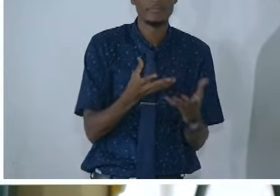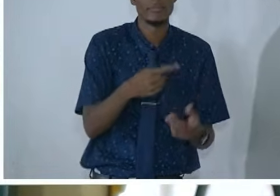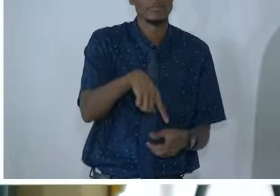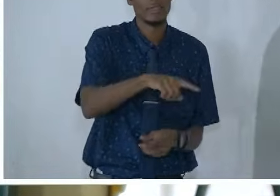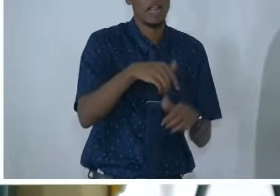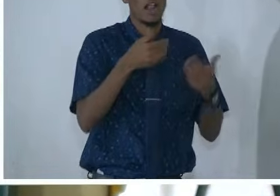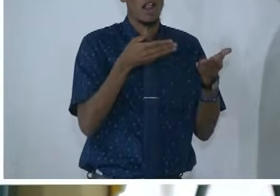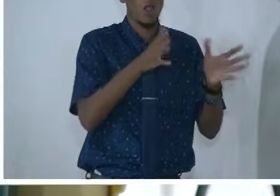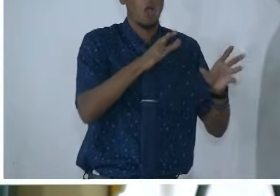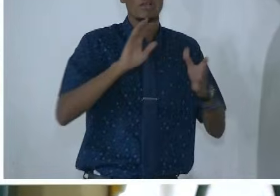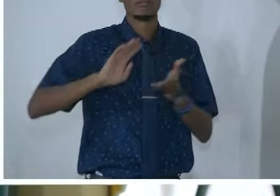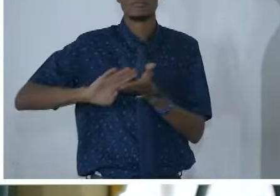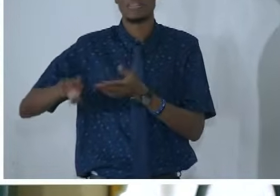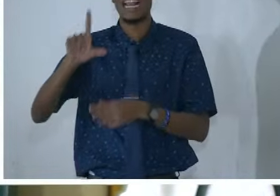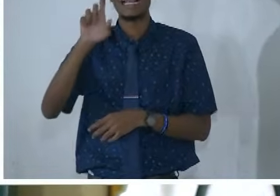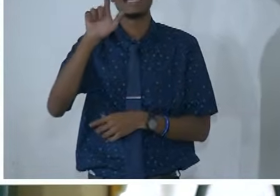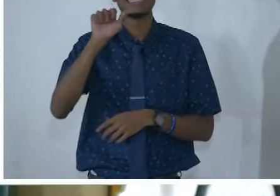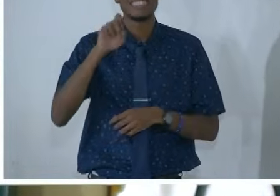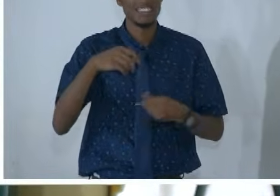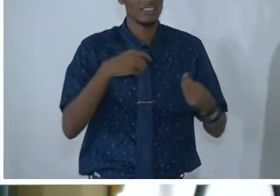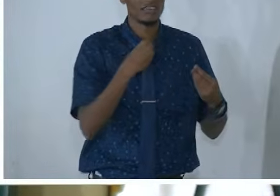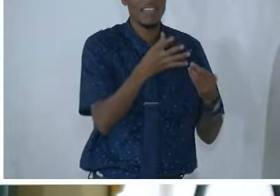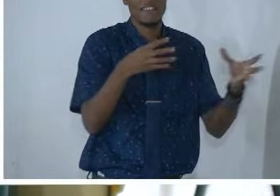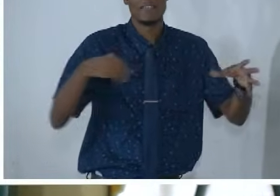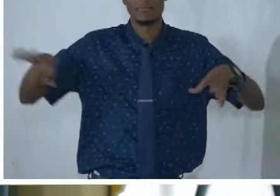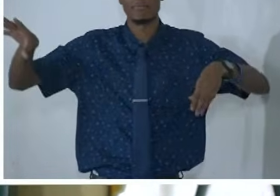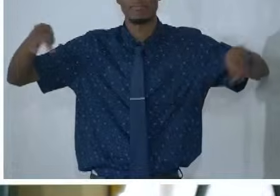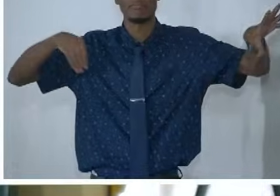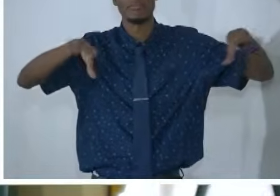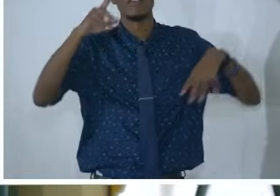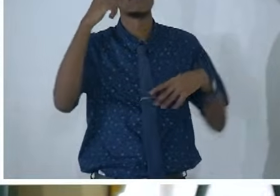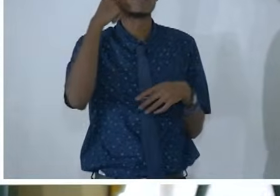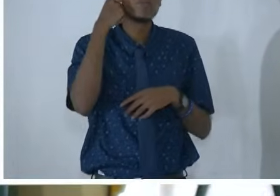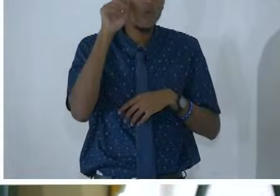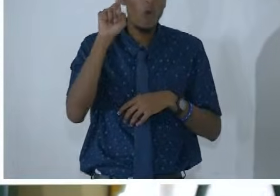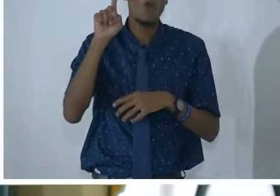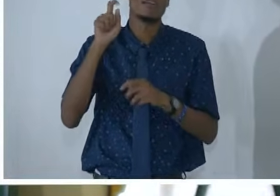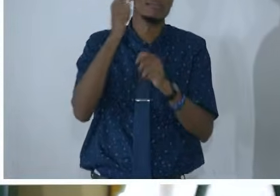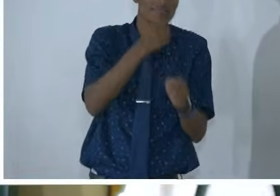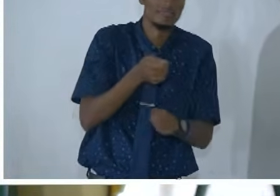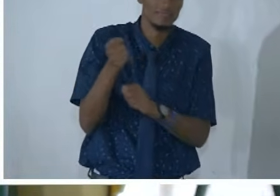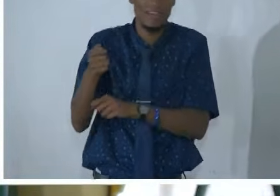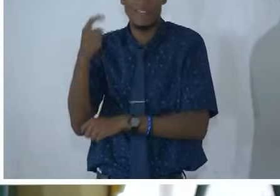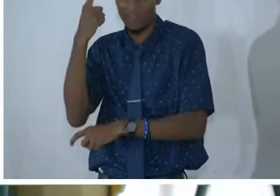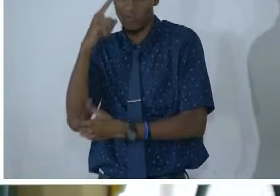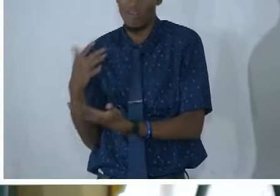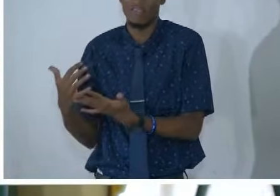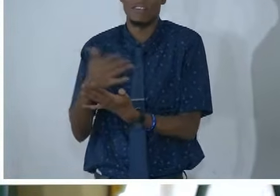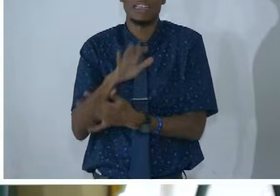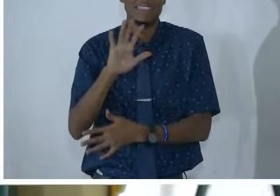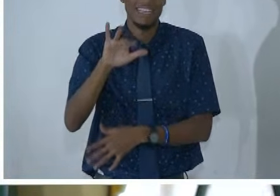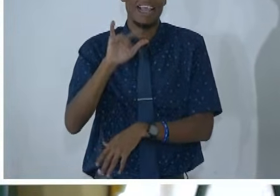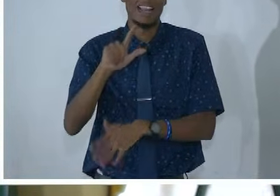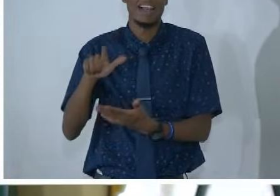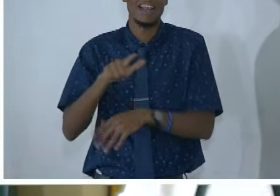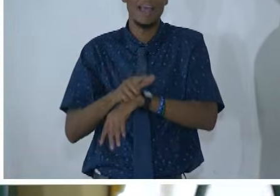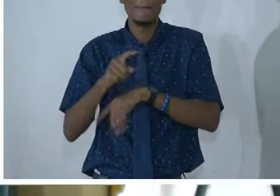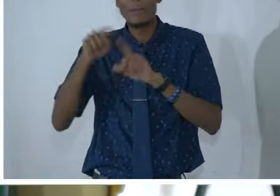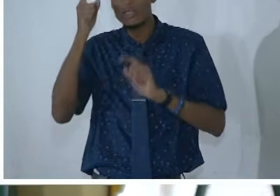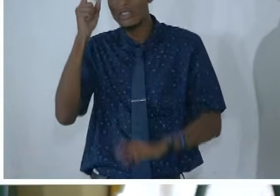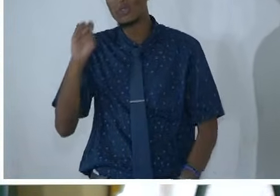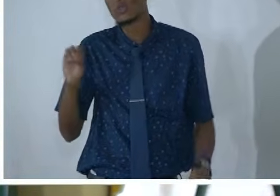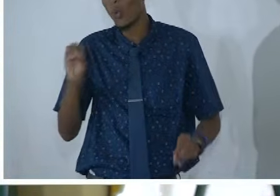through a process if they are to take those lands. But as it is now, there's no new allocation, and